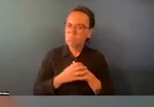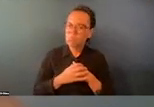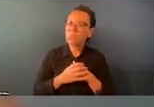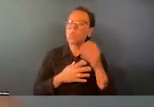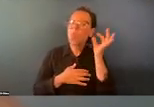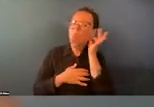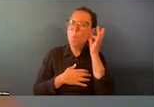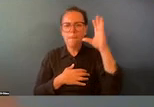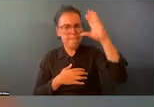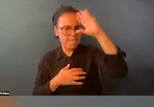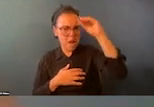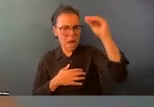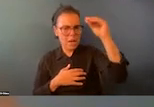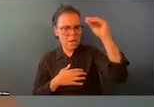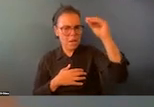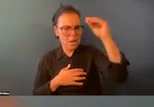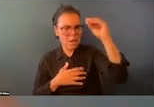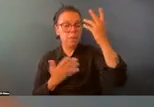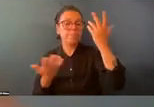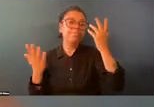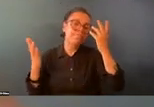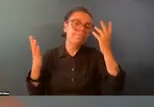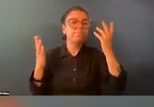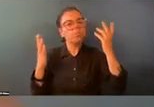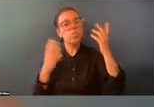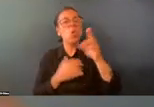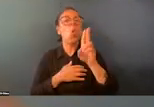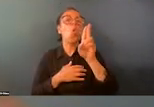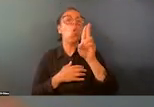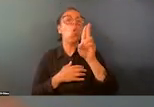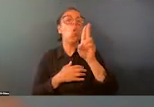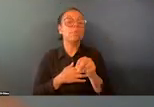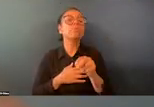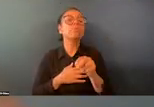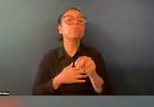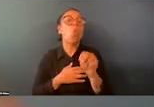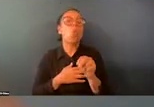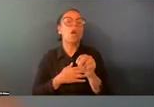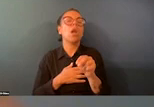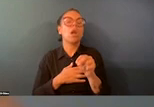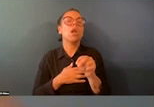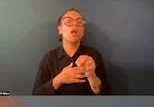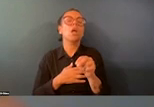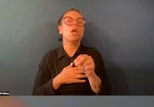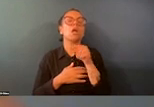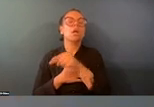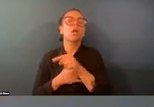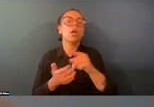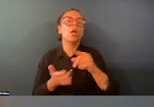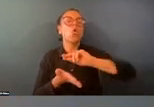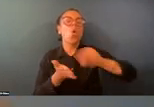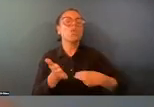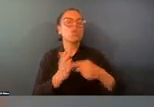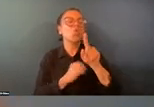women and men equally in UNFCCC processes, and they have developed and implemented national climate policies that are